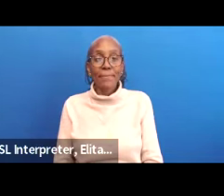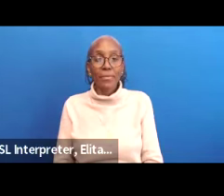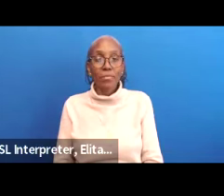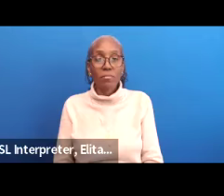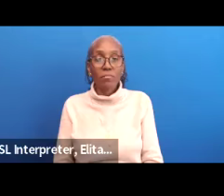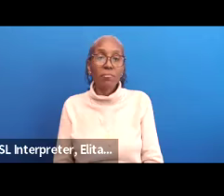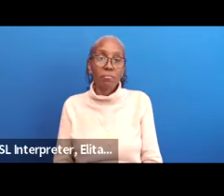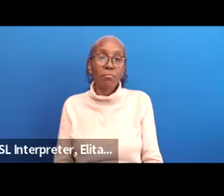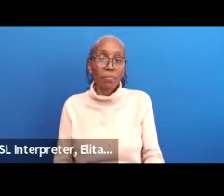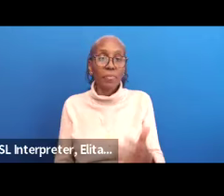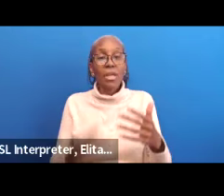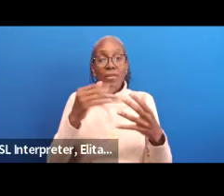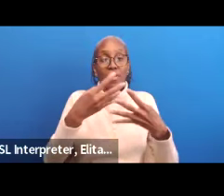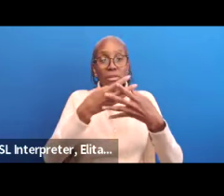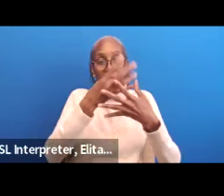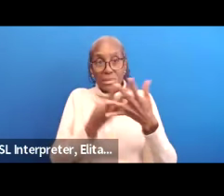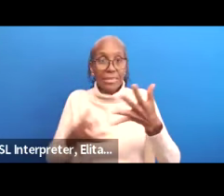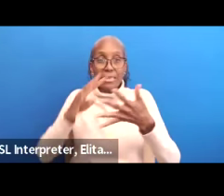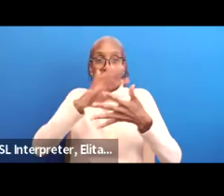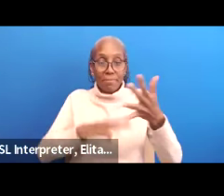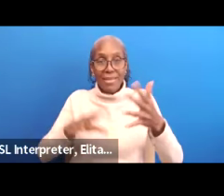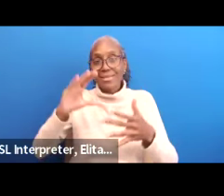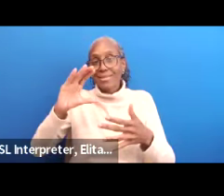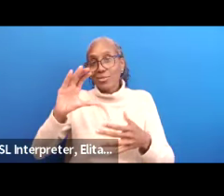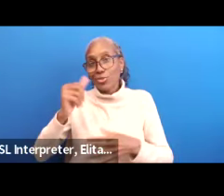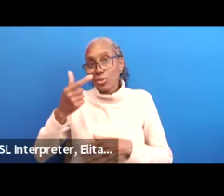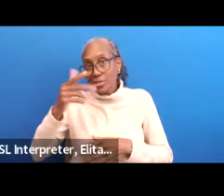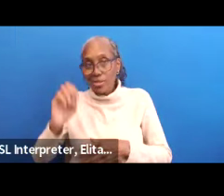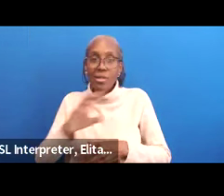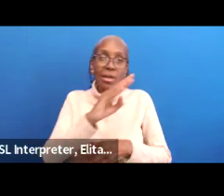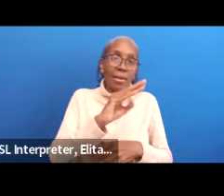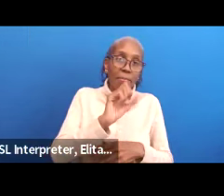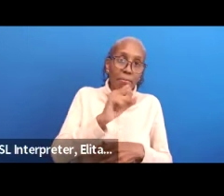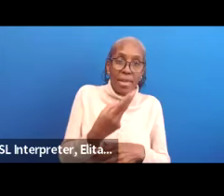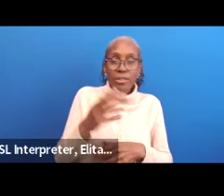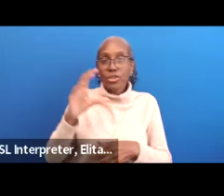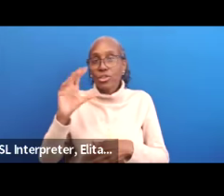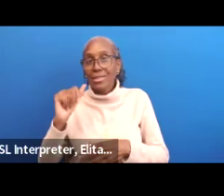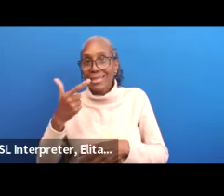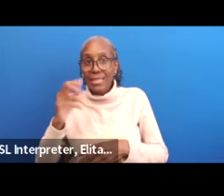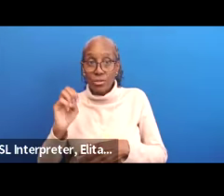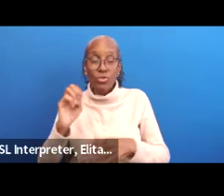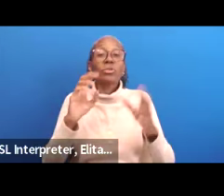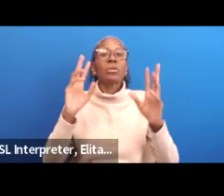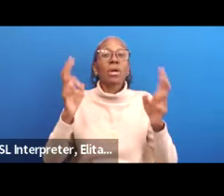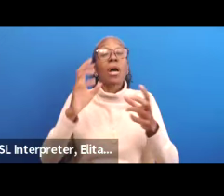And this is what that titanium mesh cage looks like. Companies have realized